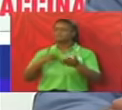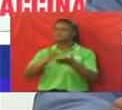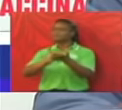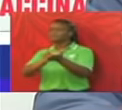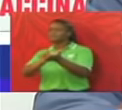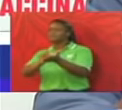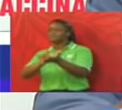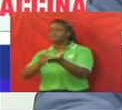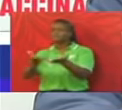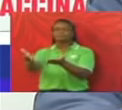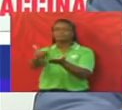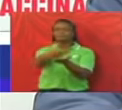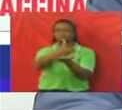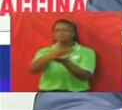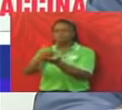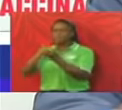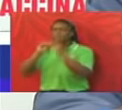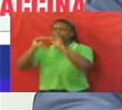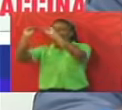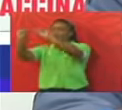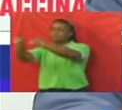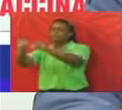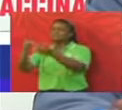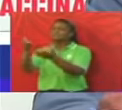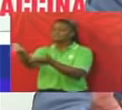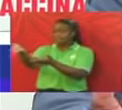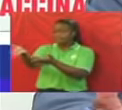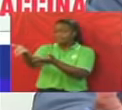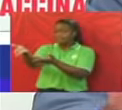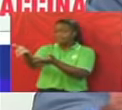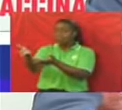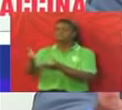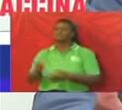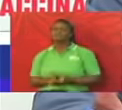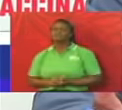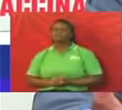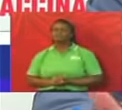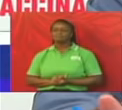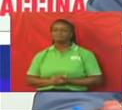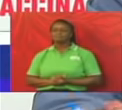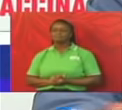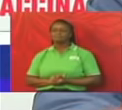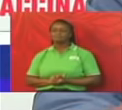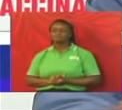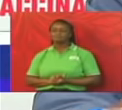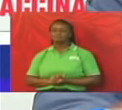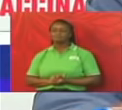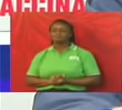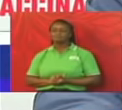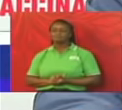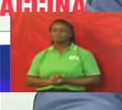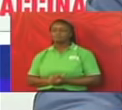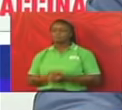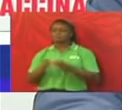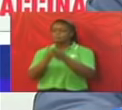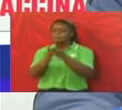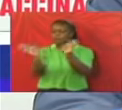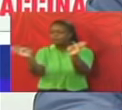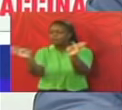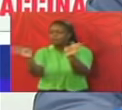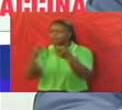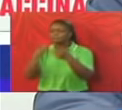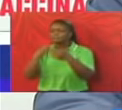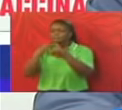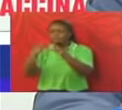being put into that system by the members of the public that access it freely. What the ministry has in